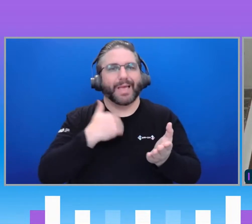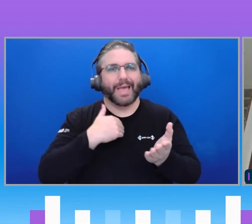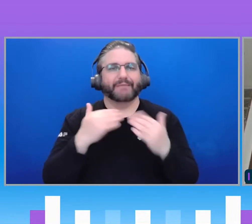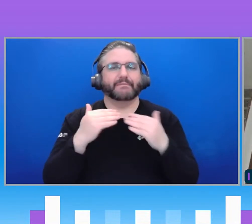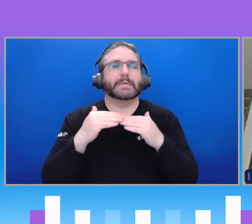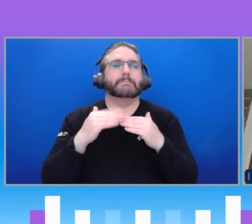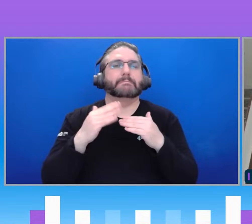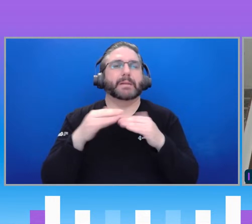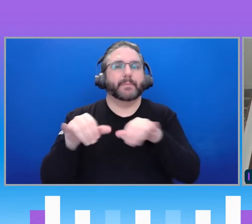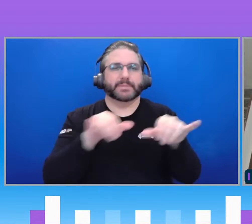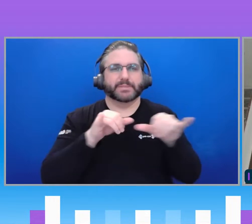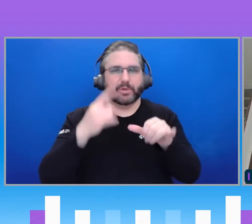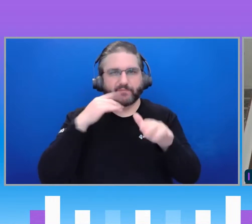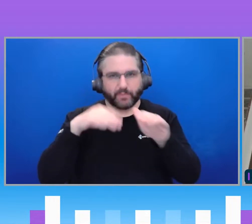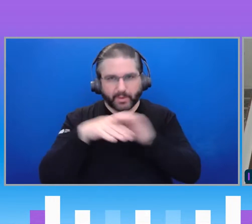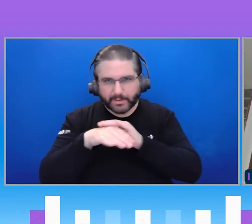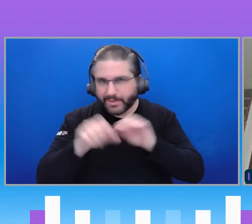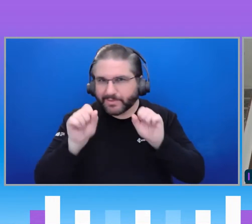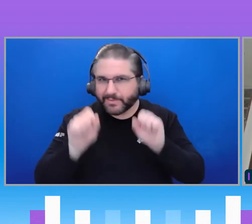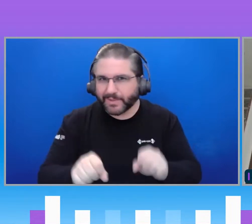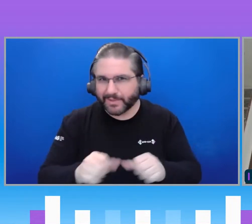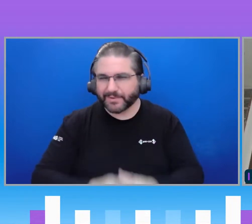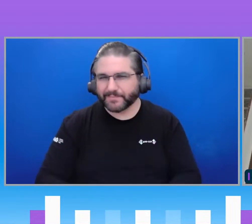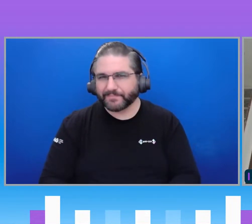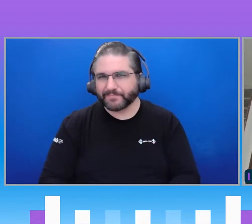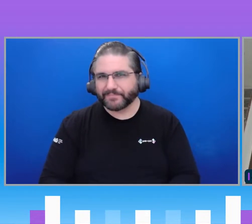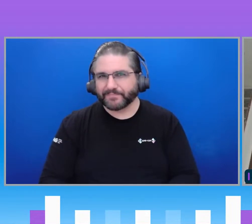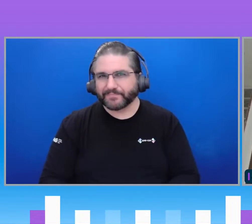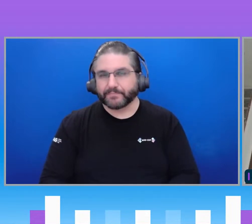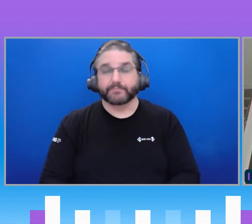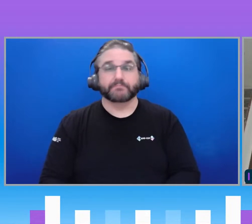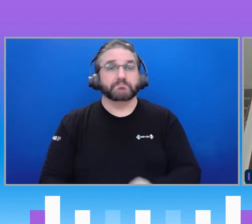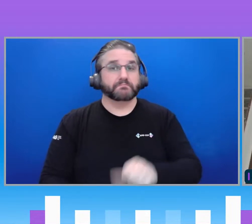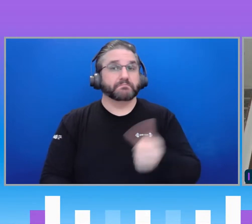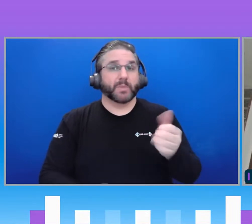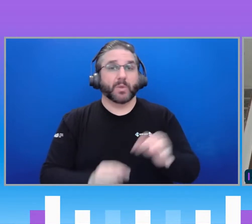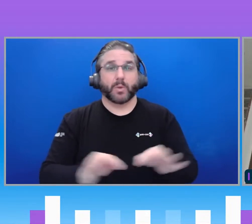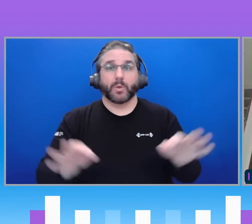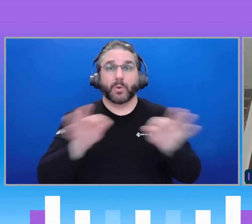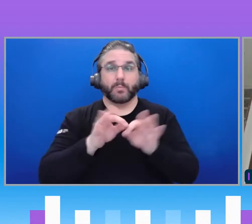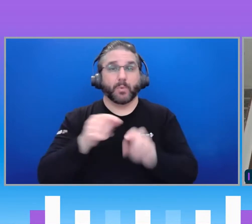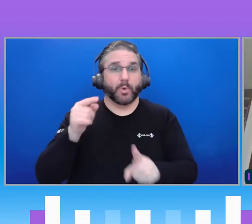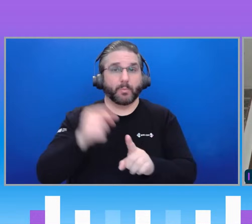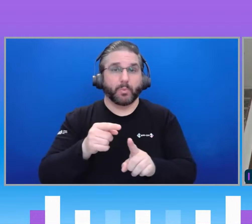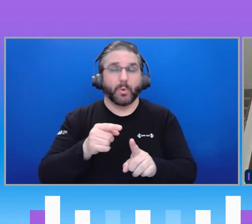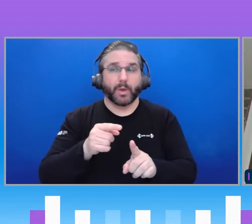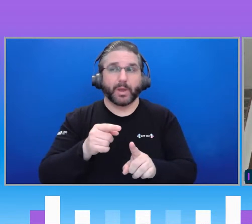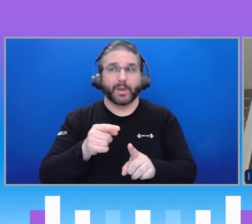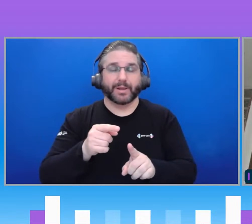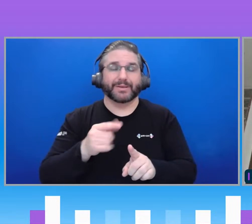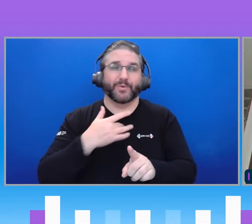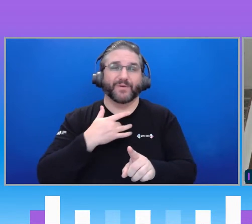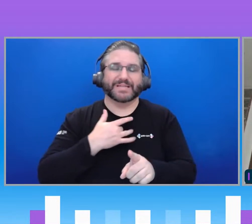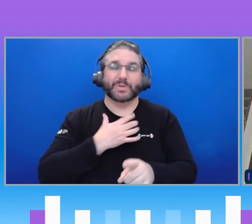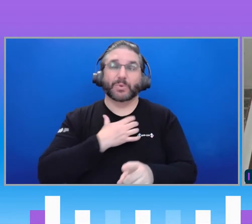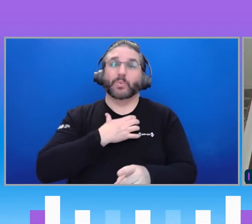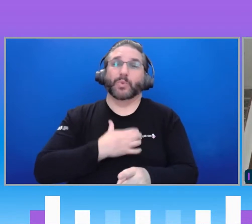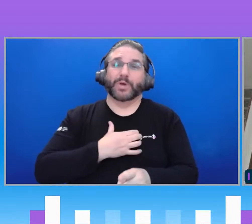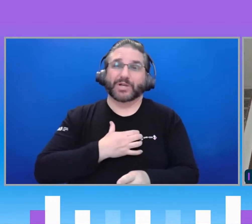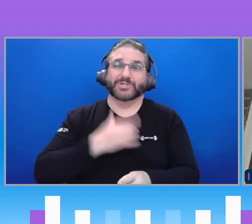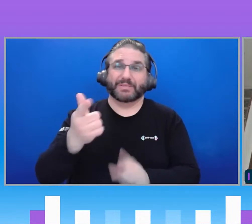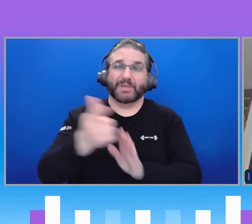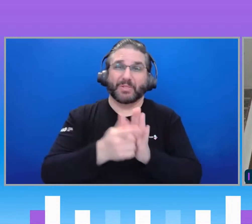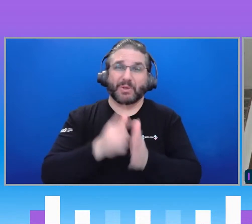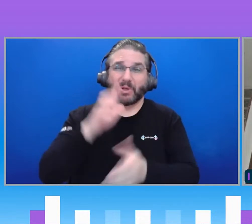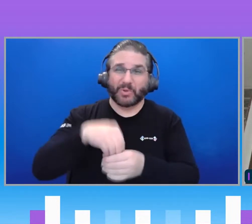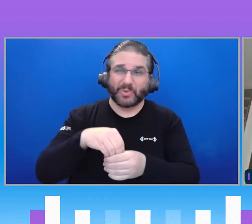of accessibility features. Another key element that we missed, that we believe is a missed opportunity, was household appliances.